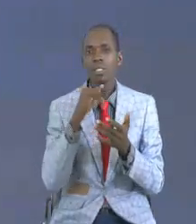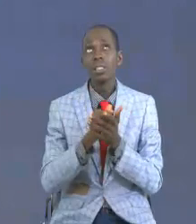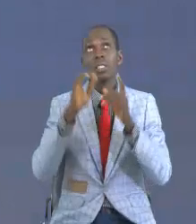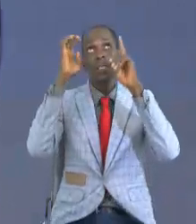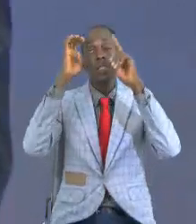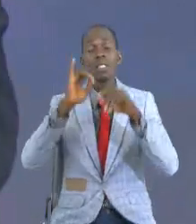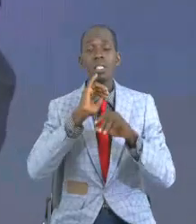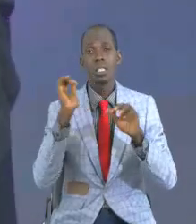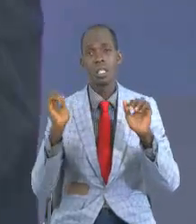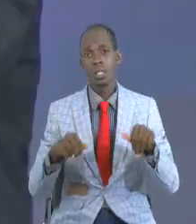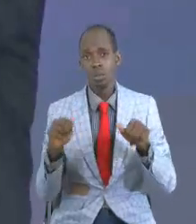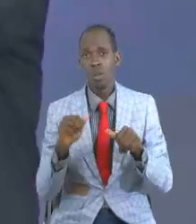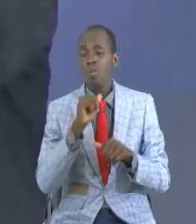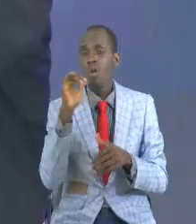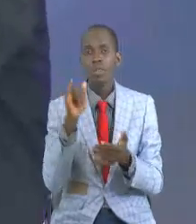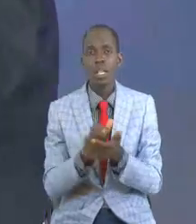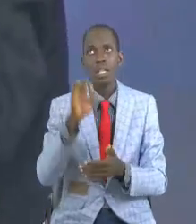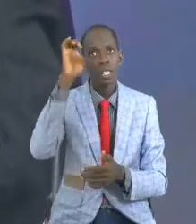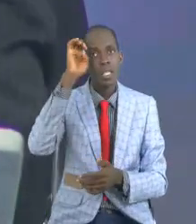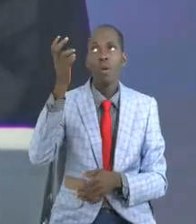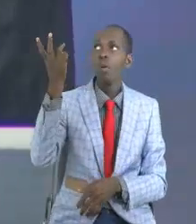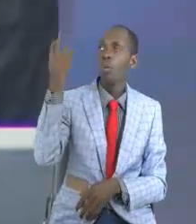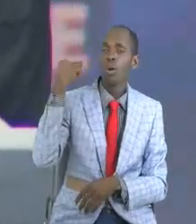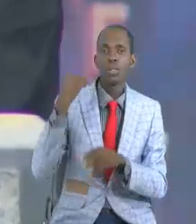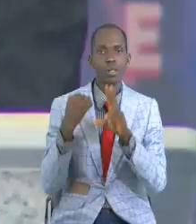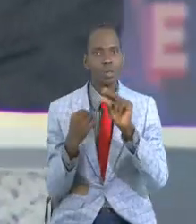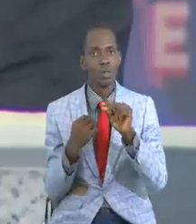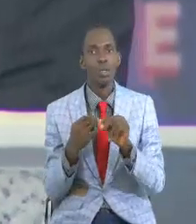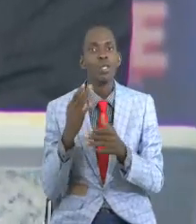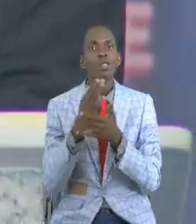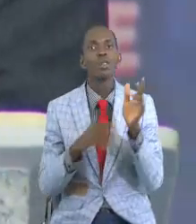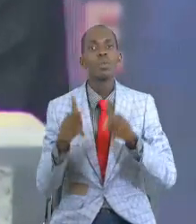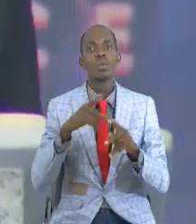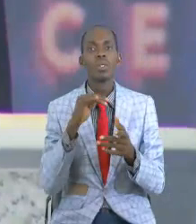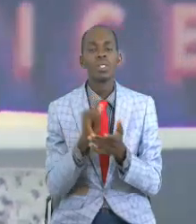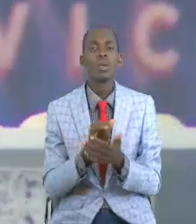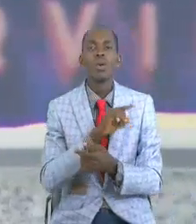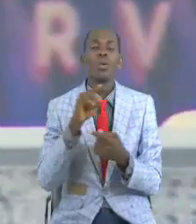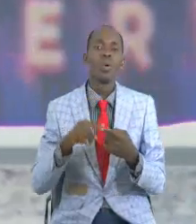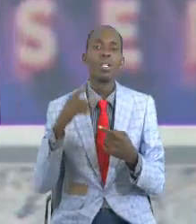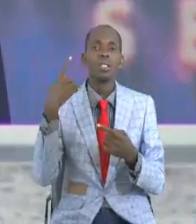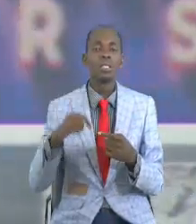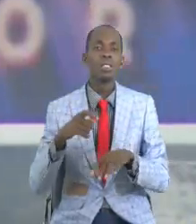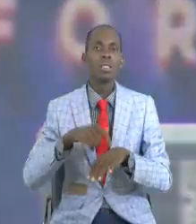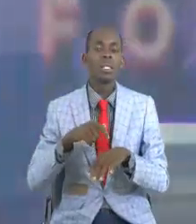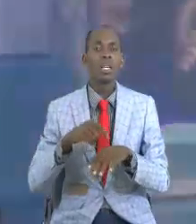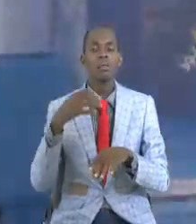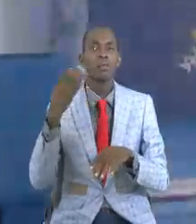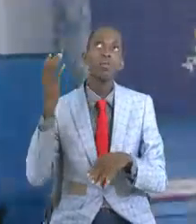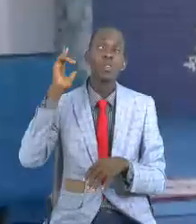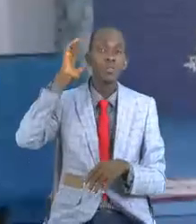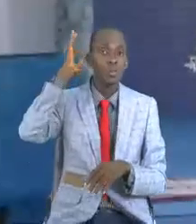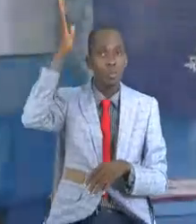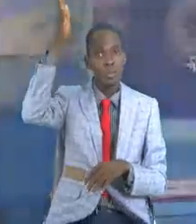Not that he was able. Some people say when the millennial comes and when the future comes, when the